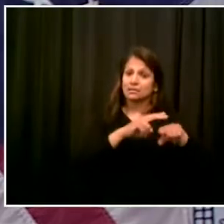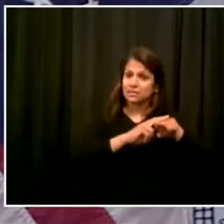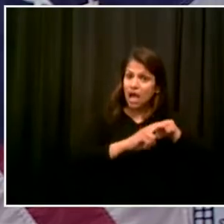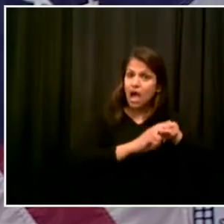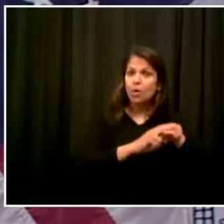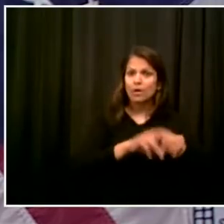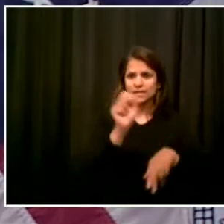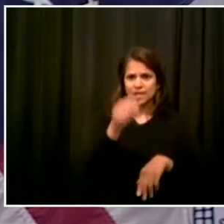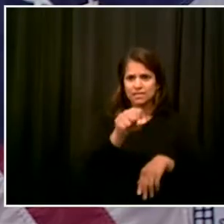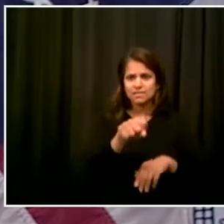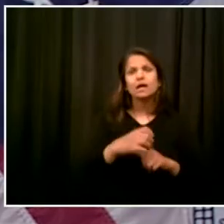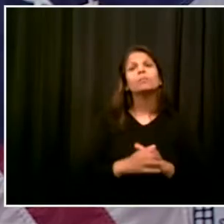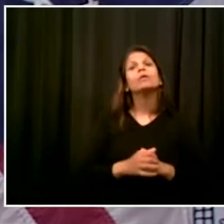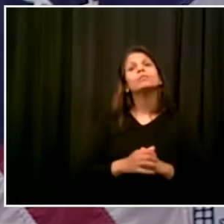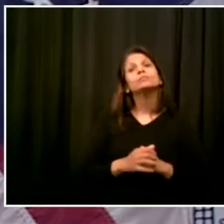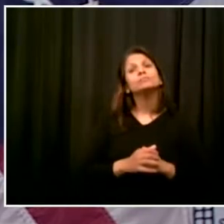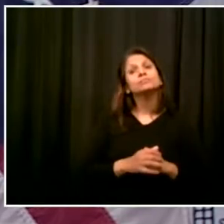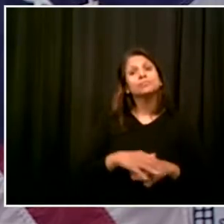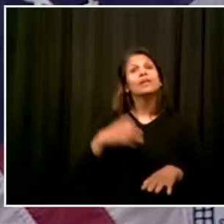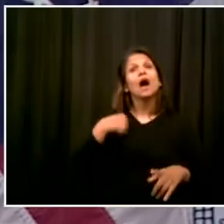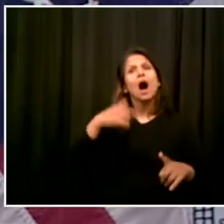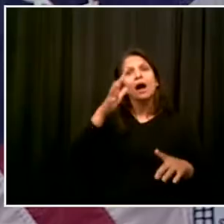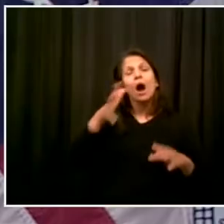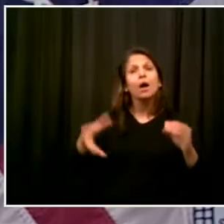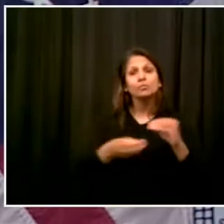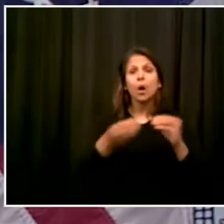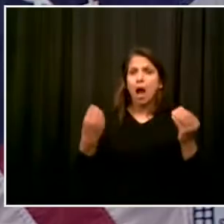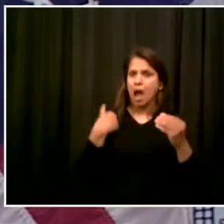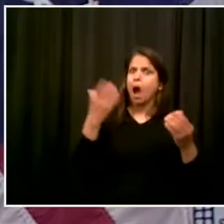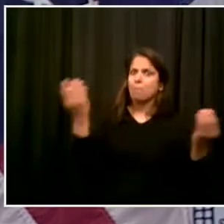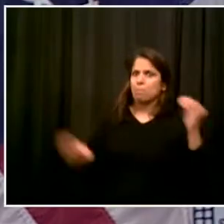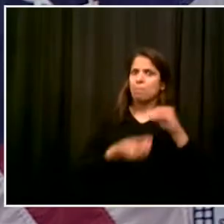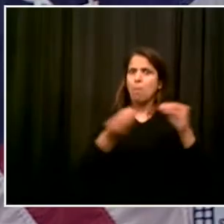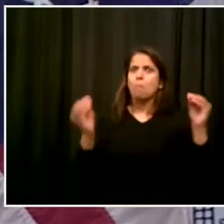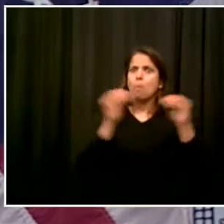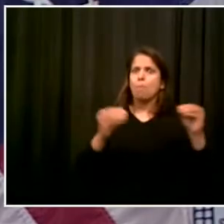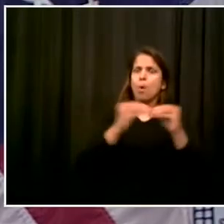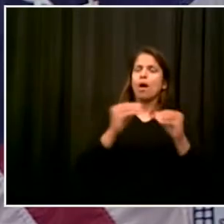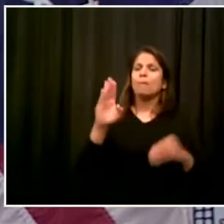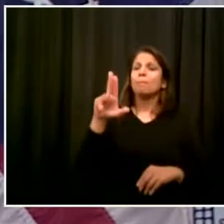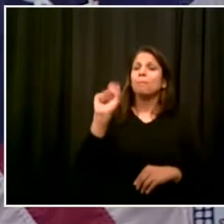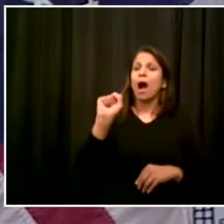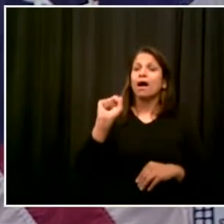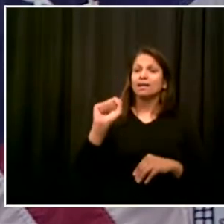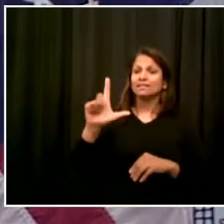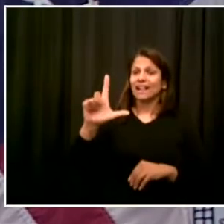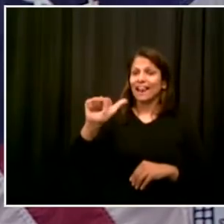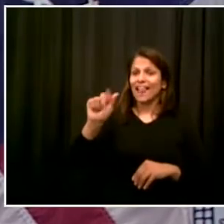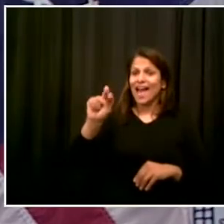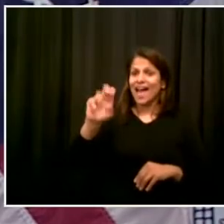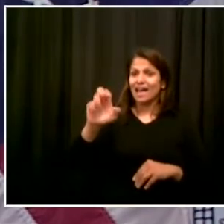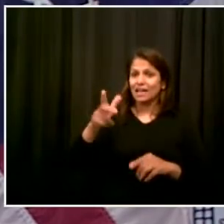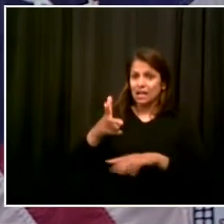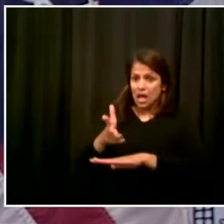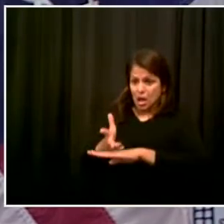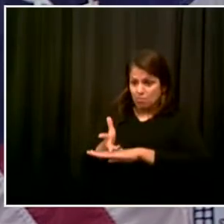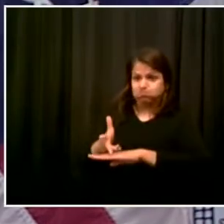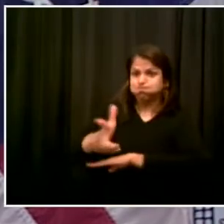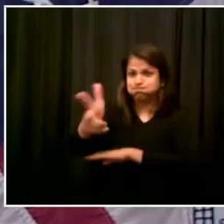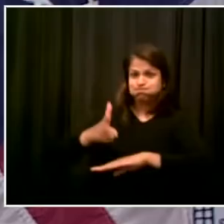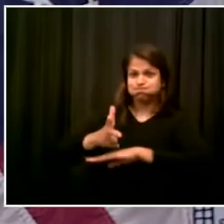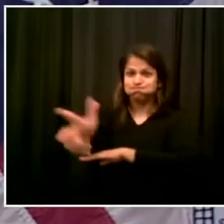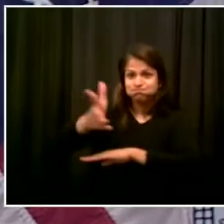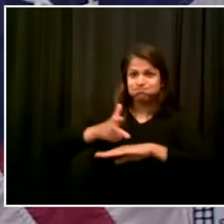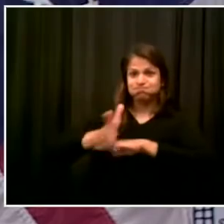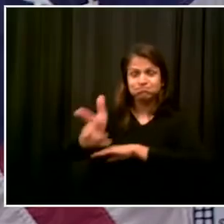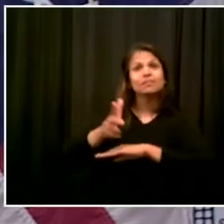historic. What we've done with creating a citywide ferry system, the expansion of City Bike, all of that has to happen and more. And a year ago,